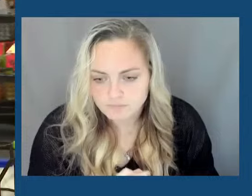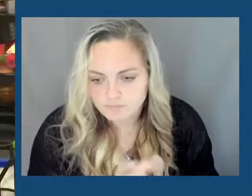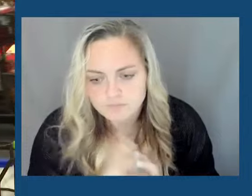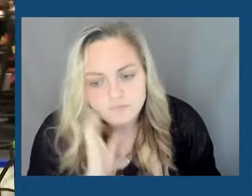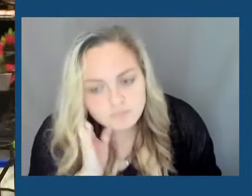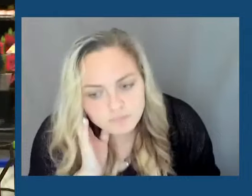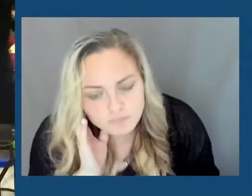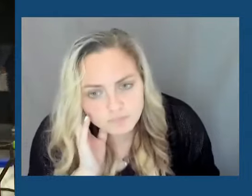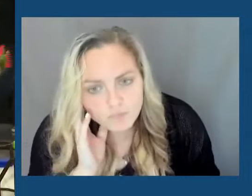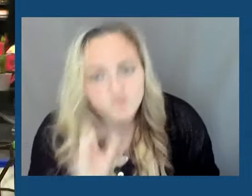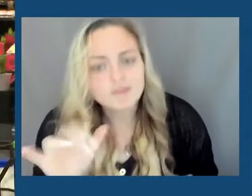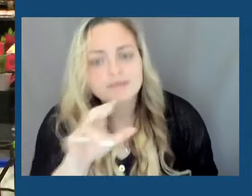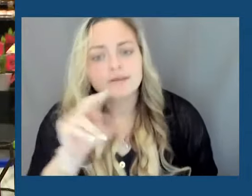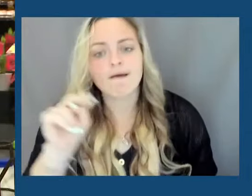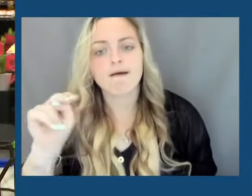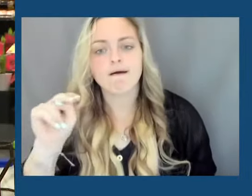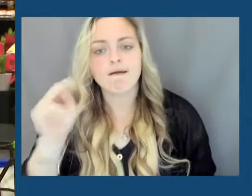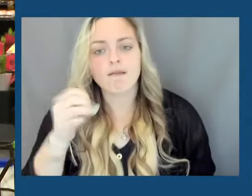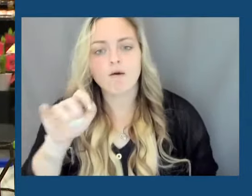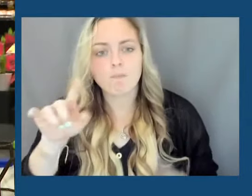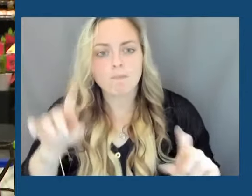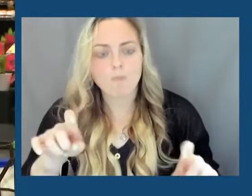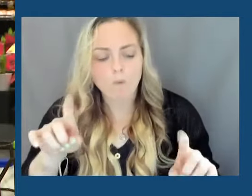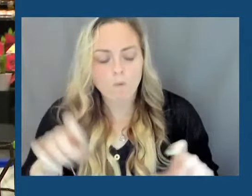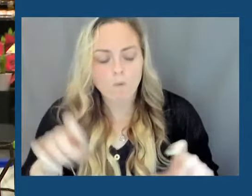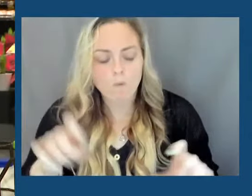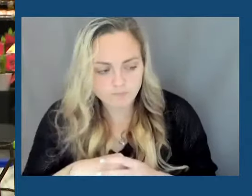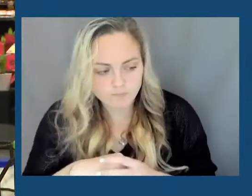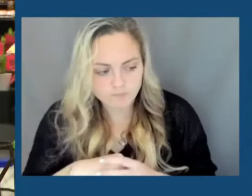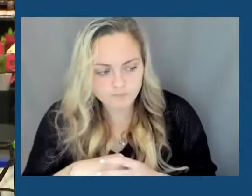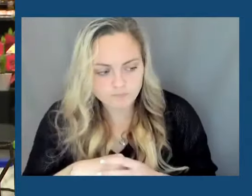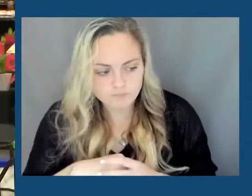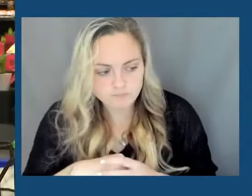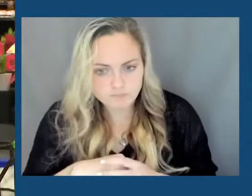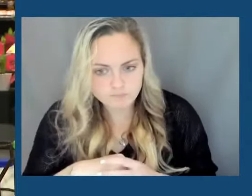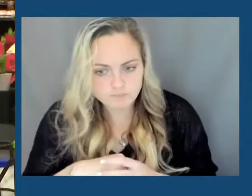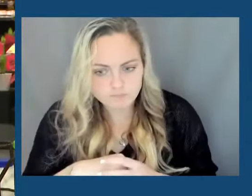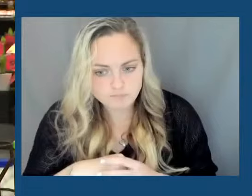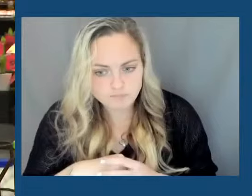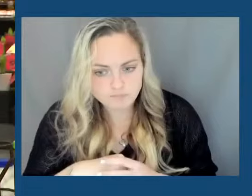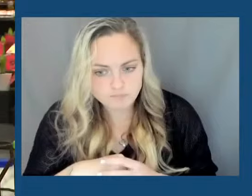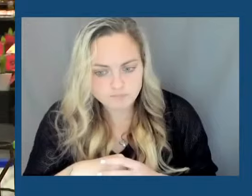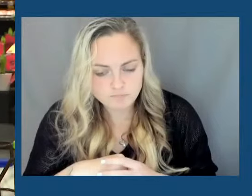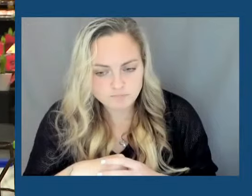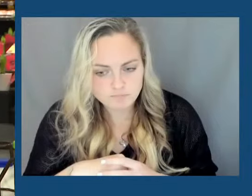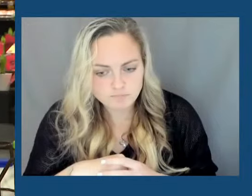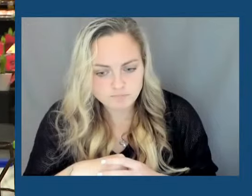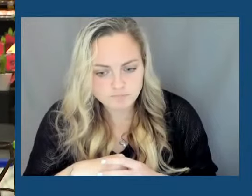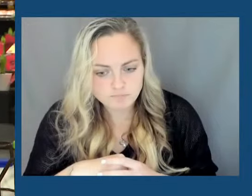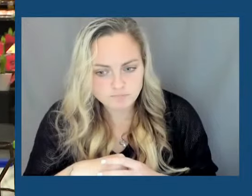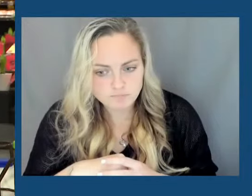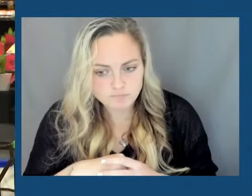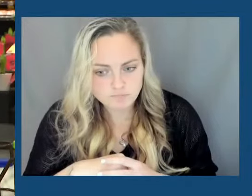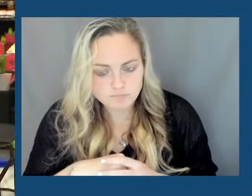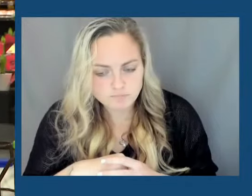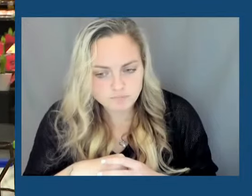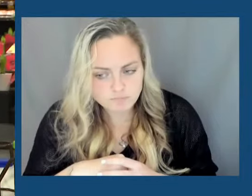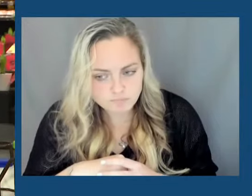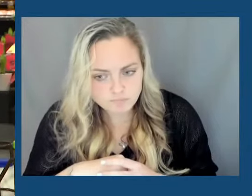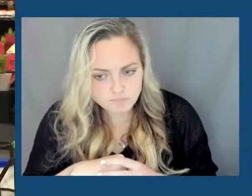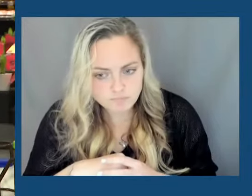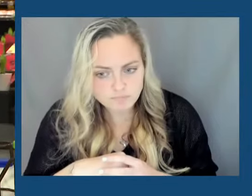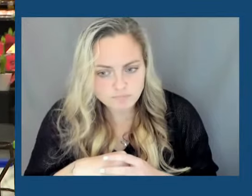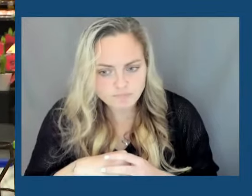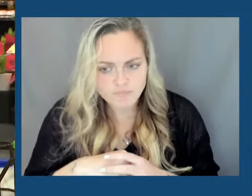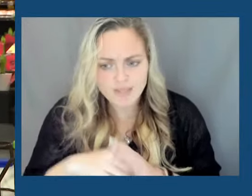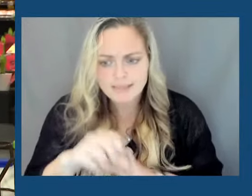regarding deportations. Obviously, we don't know exactly what that's going to look like, but a majority, granted a slim majority, a majority of New Yorkers said